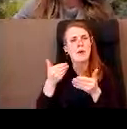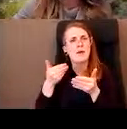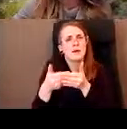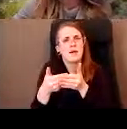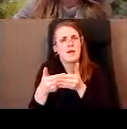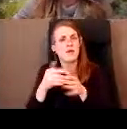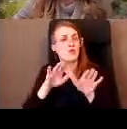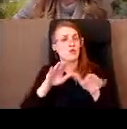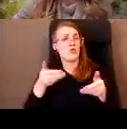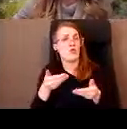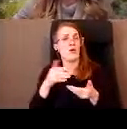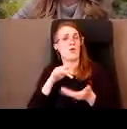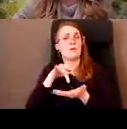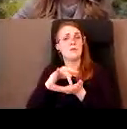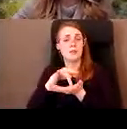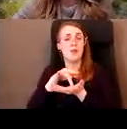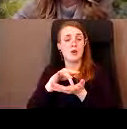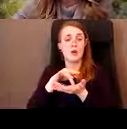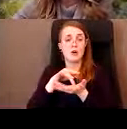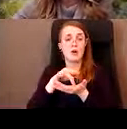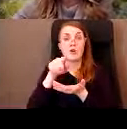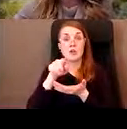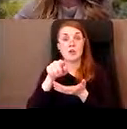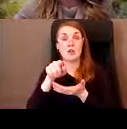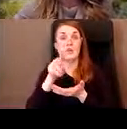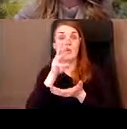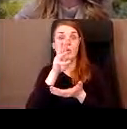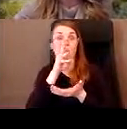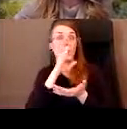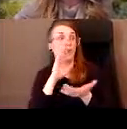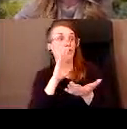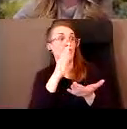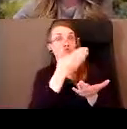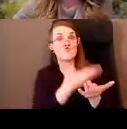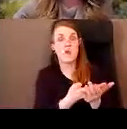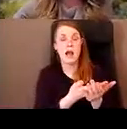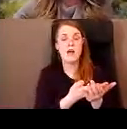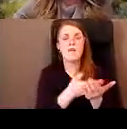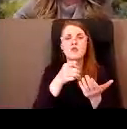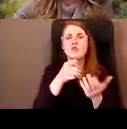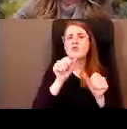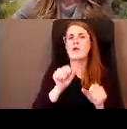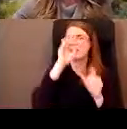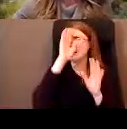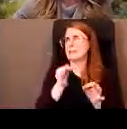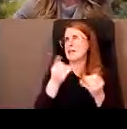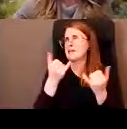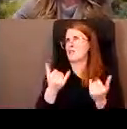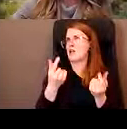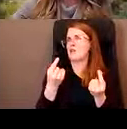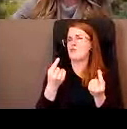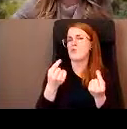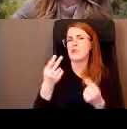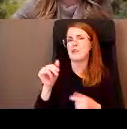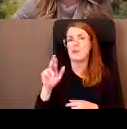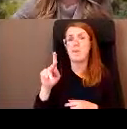Welcome Center so that you arrive, find out what you'd like to do at Zilker Park for the day. And if you'd like to get into the